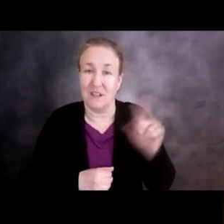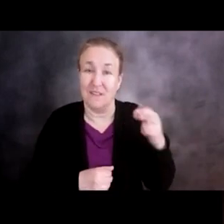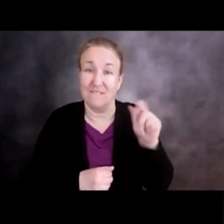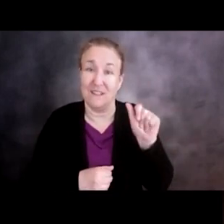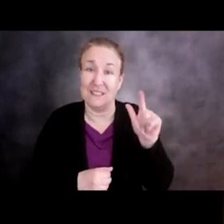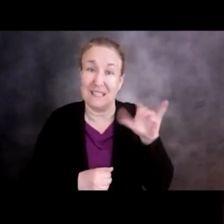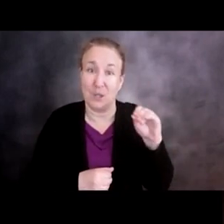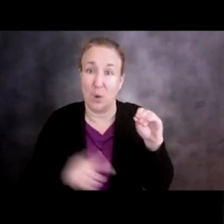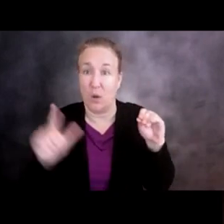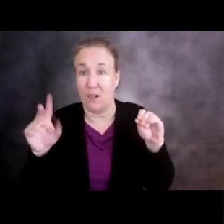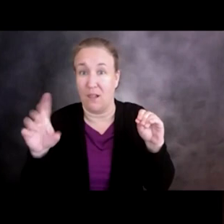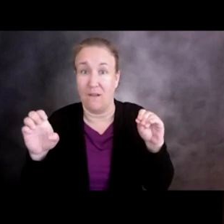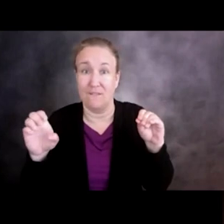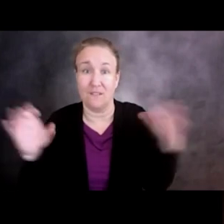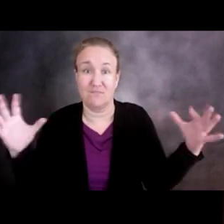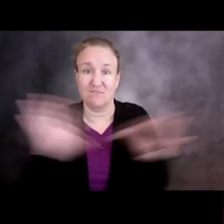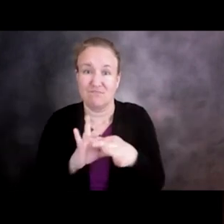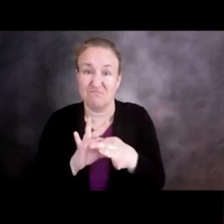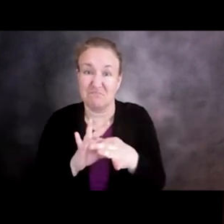there you go.